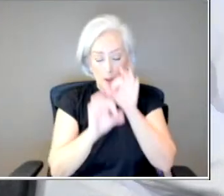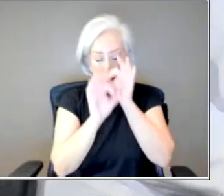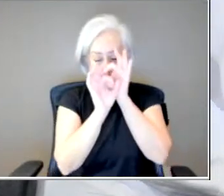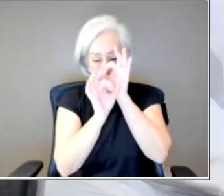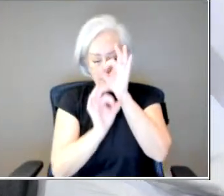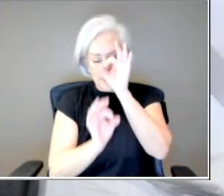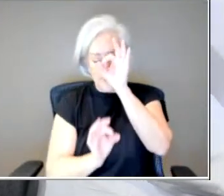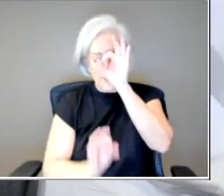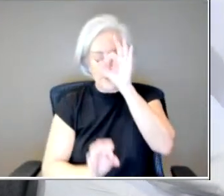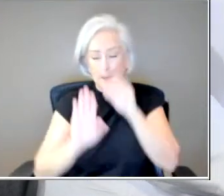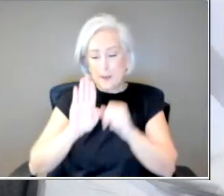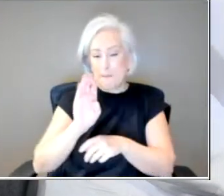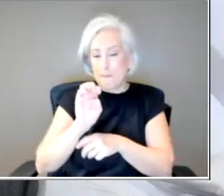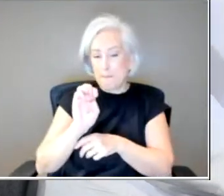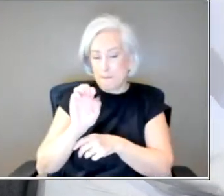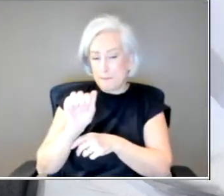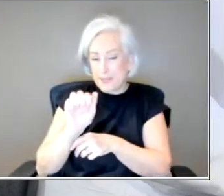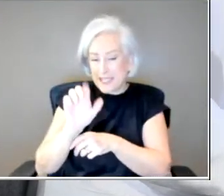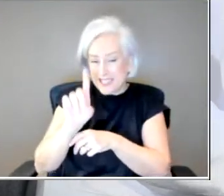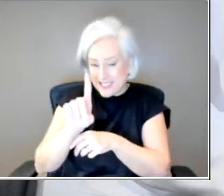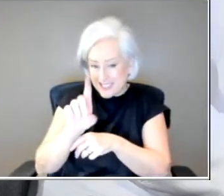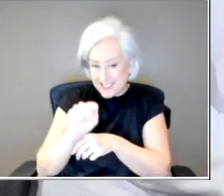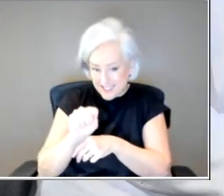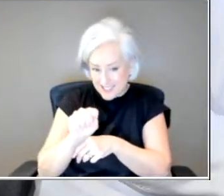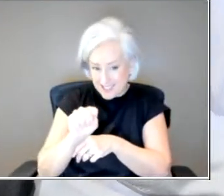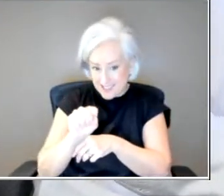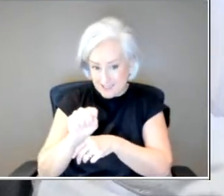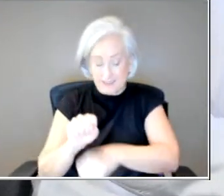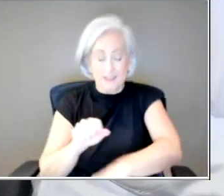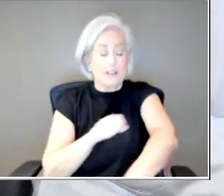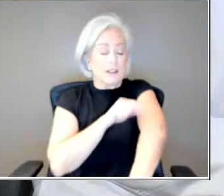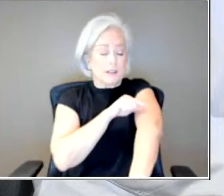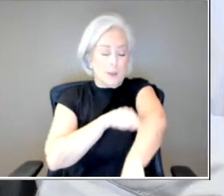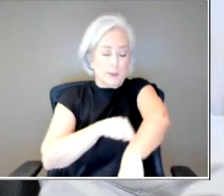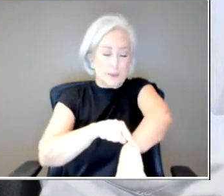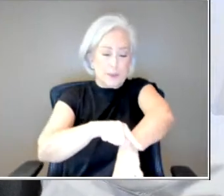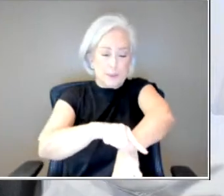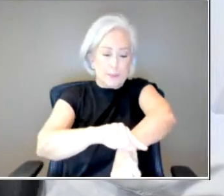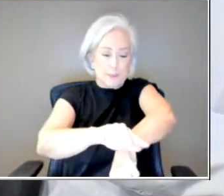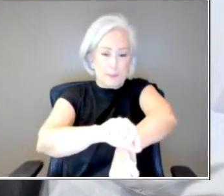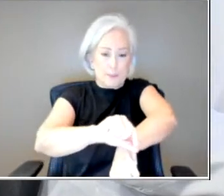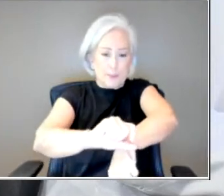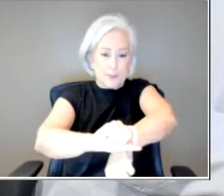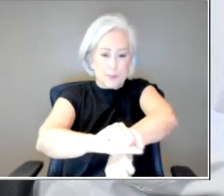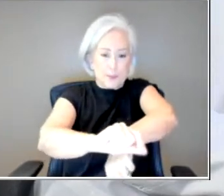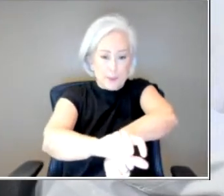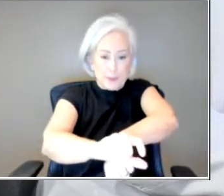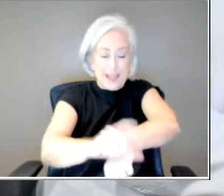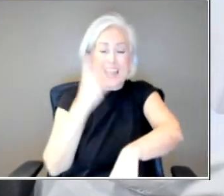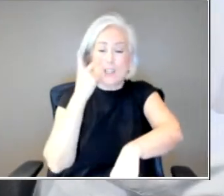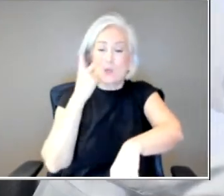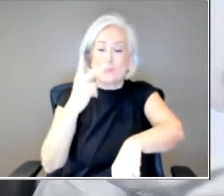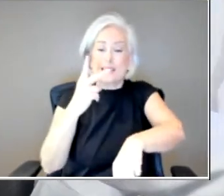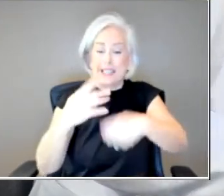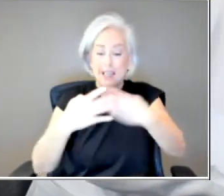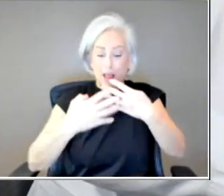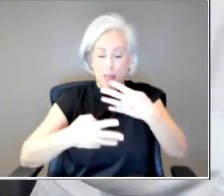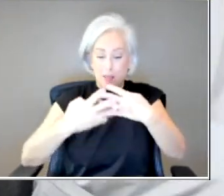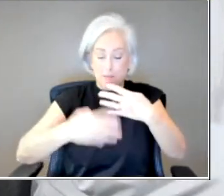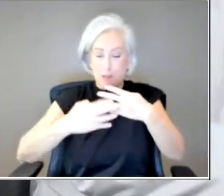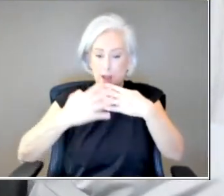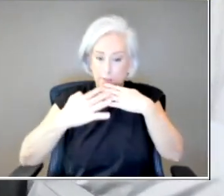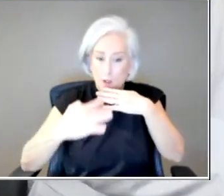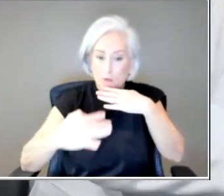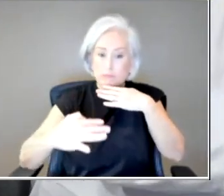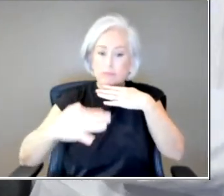same position, injecting beads with the dye in it, and you'll see it slowing down the flow down these vessels. And it does really